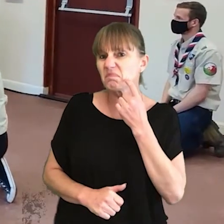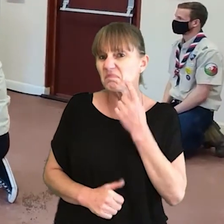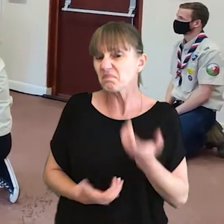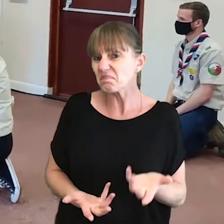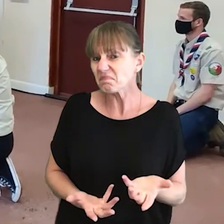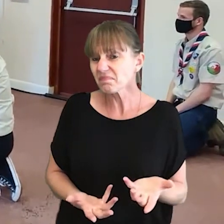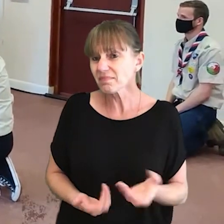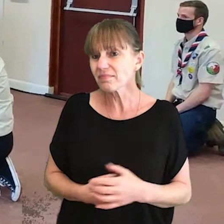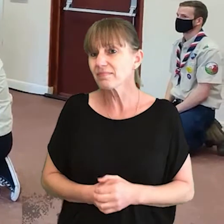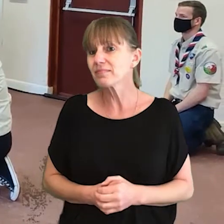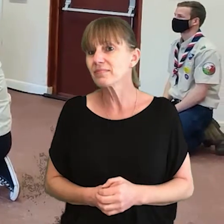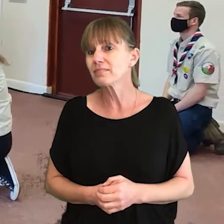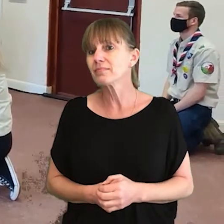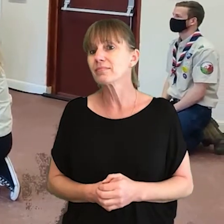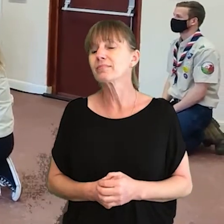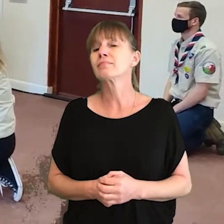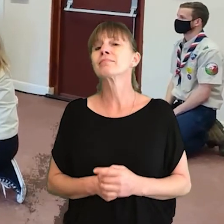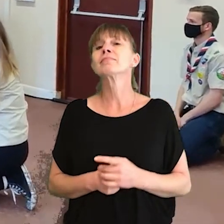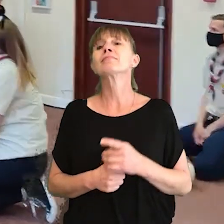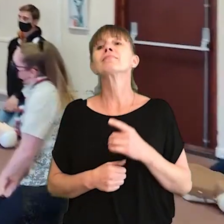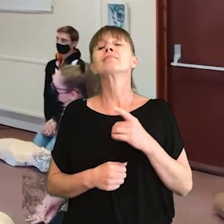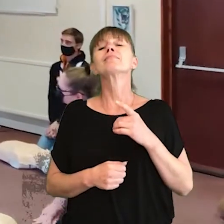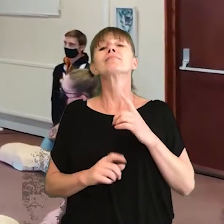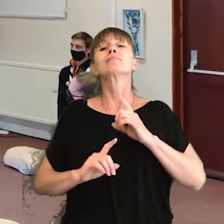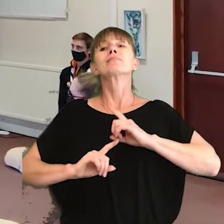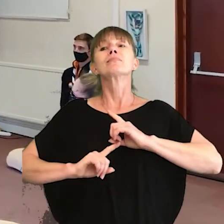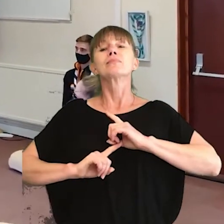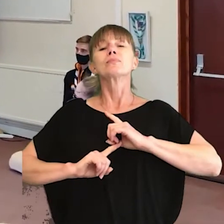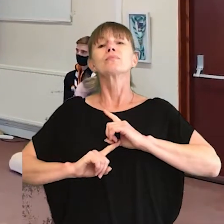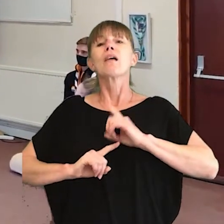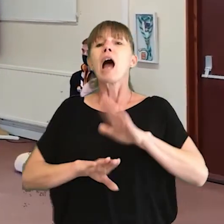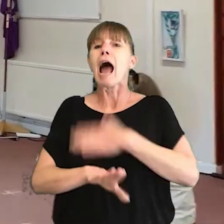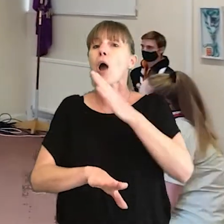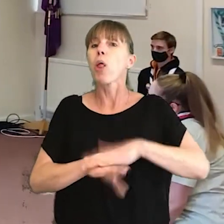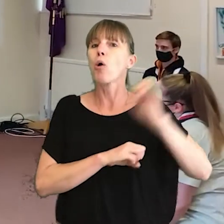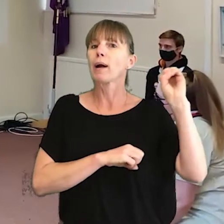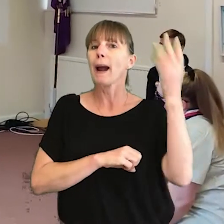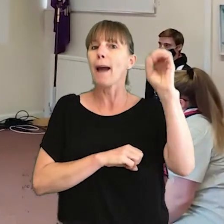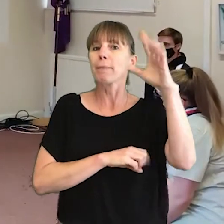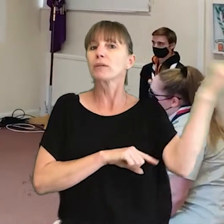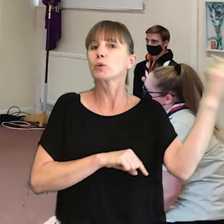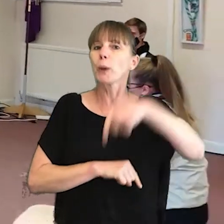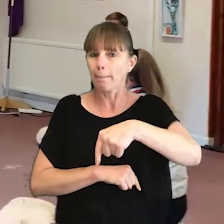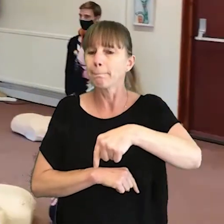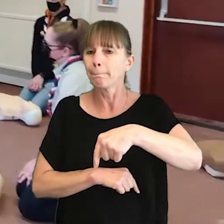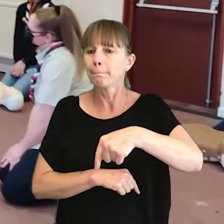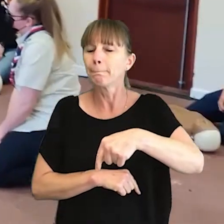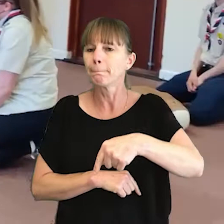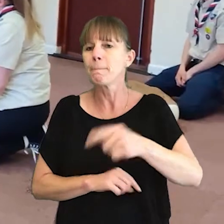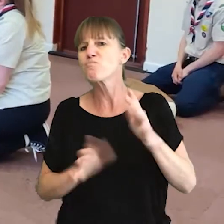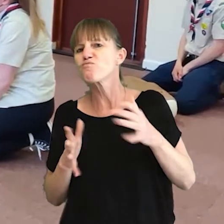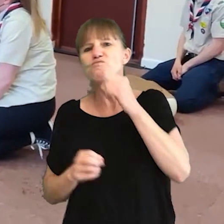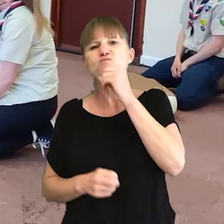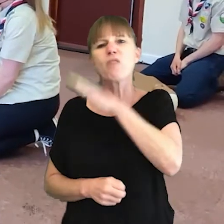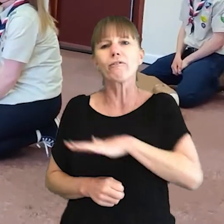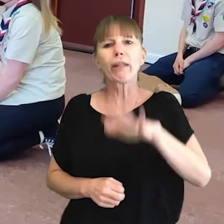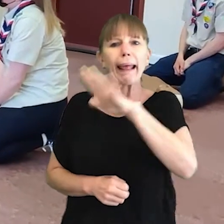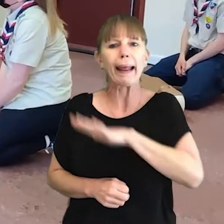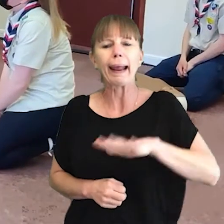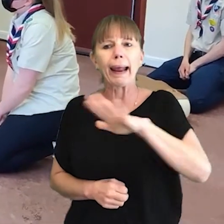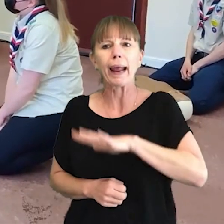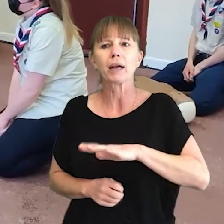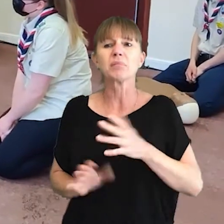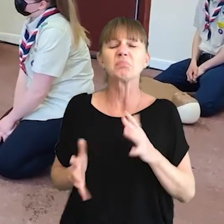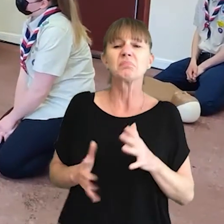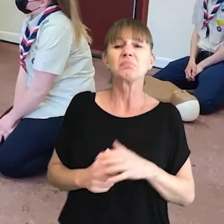Relatively easy. What is the standard time that an ambulance takes in a built-up area to arrive at the scene